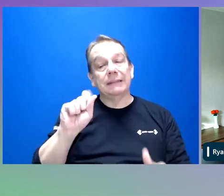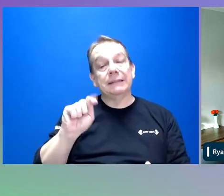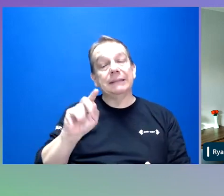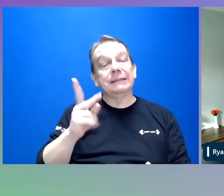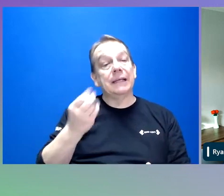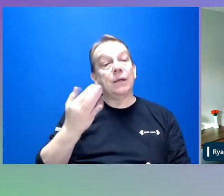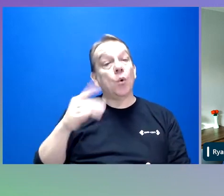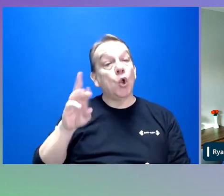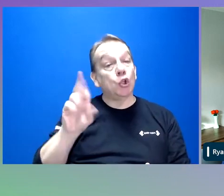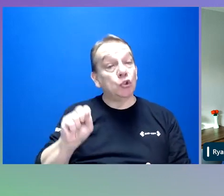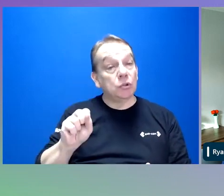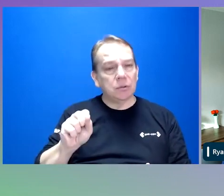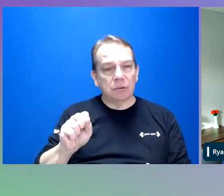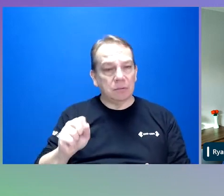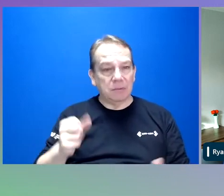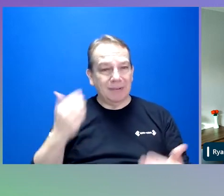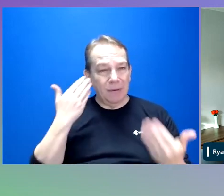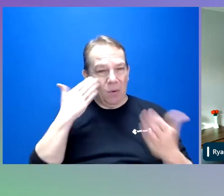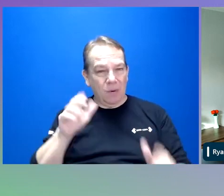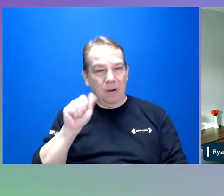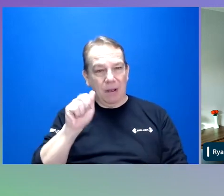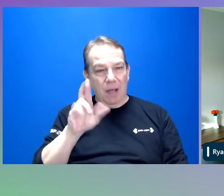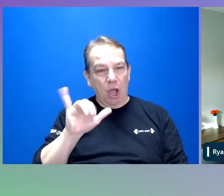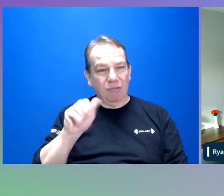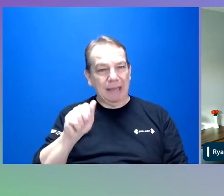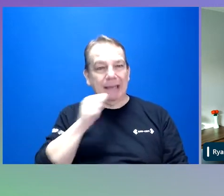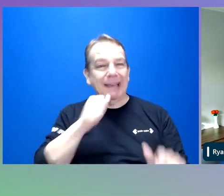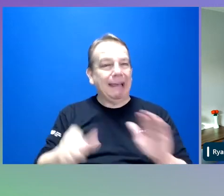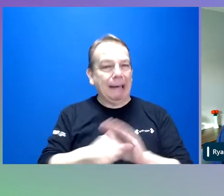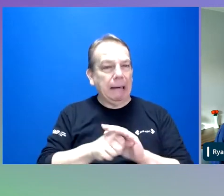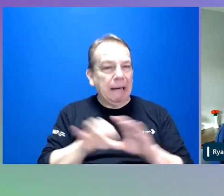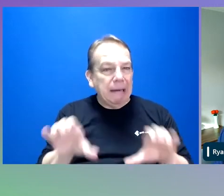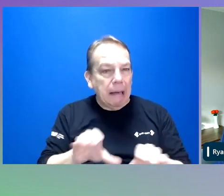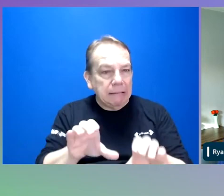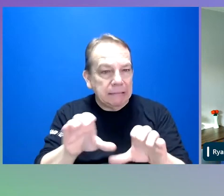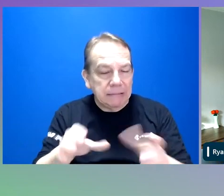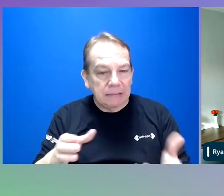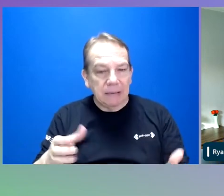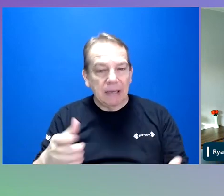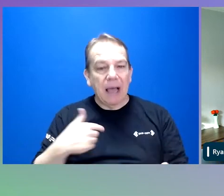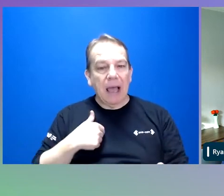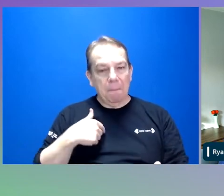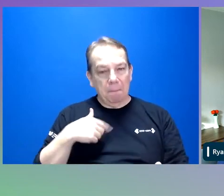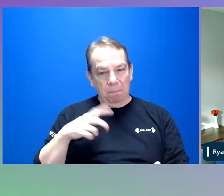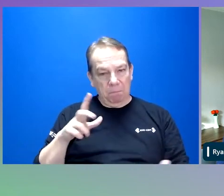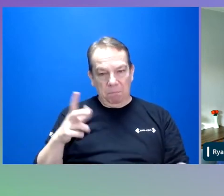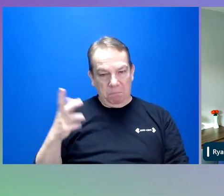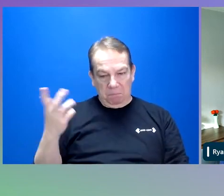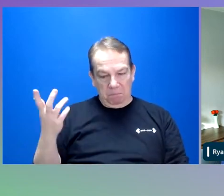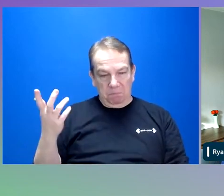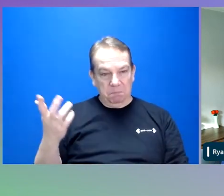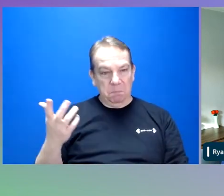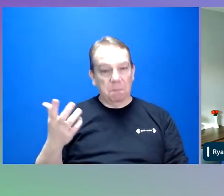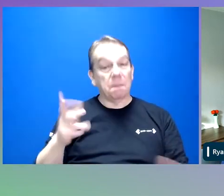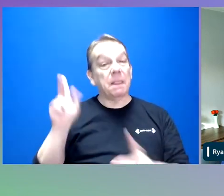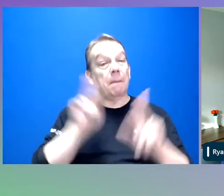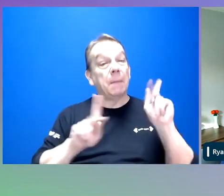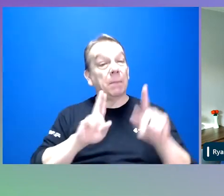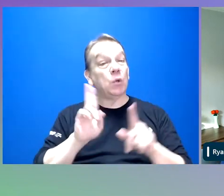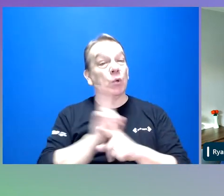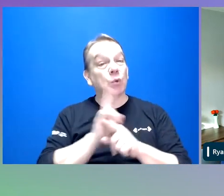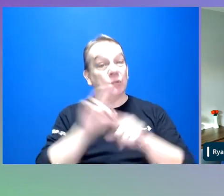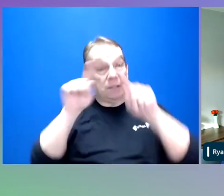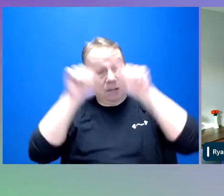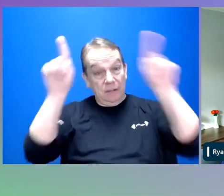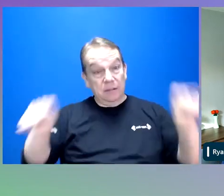people in charge, they didn't know what ARIA hidden does. And I thought, well, I'm doing people using screen readers here a favor,